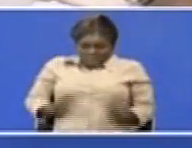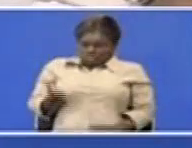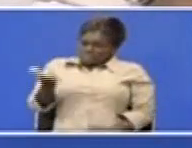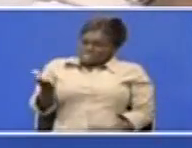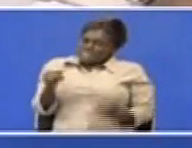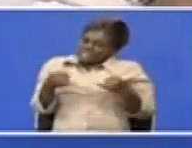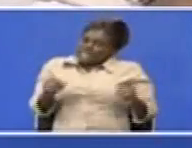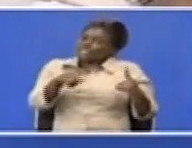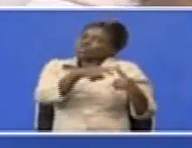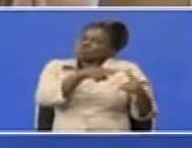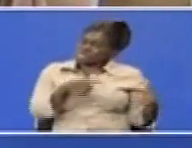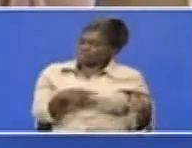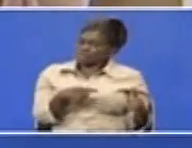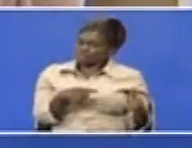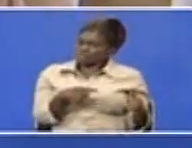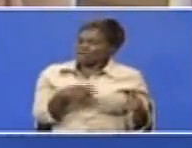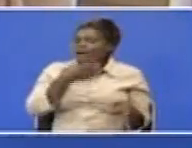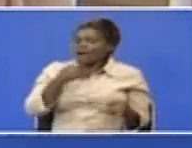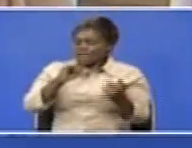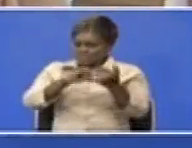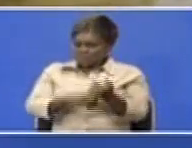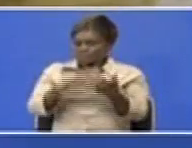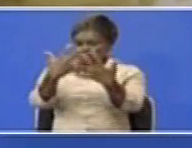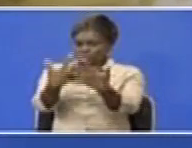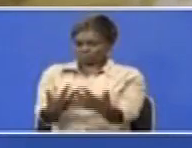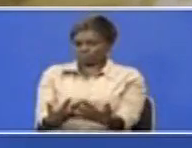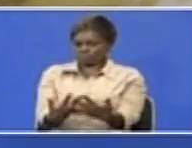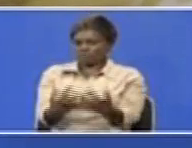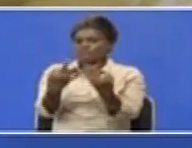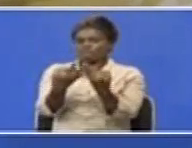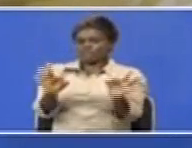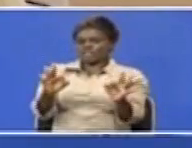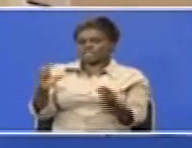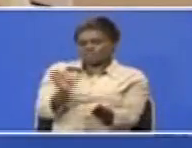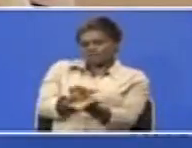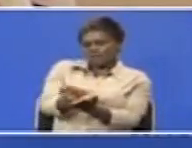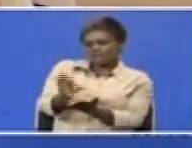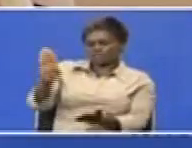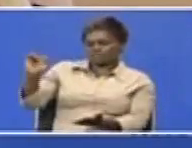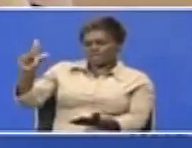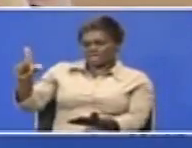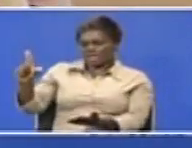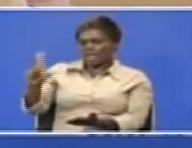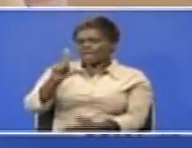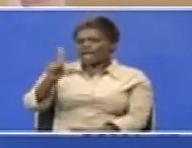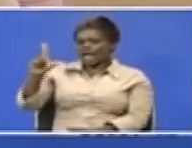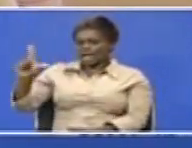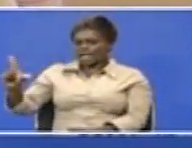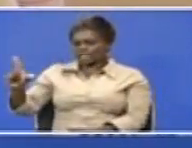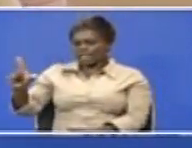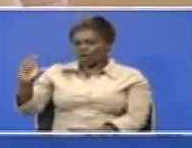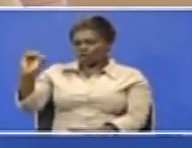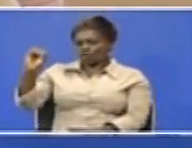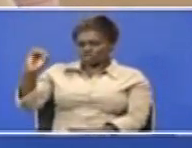trying to kill her, as you've seen from the clips. Her husband was apprehended and later released on a cash bail. Langata OCPD Elijah